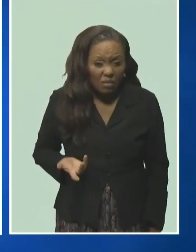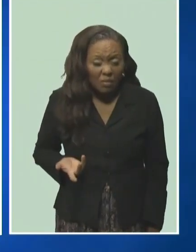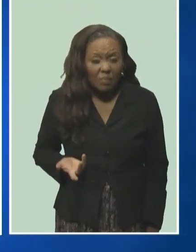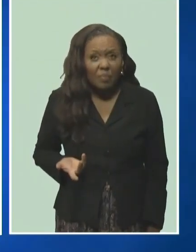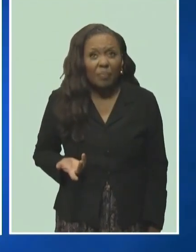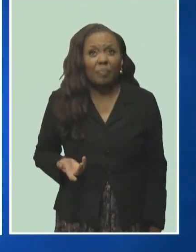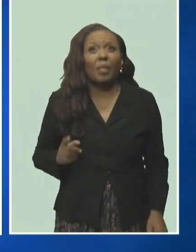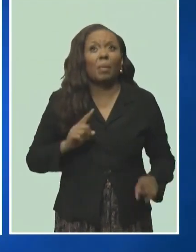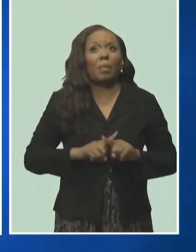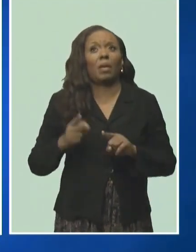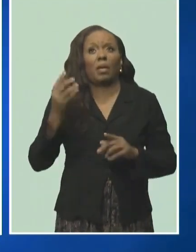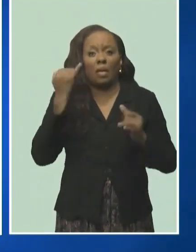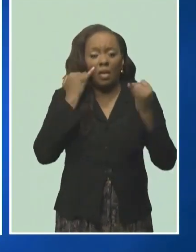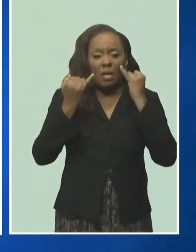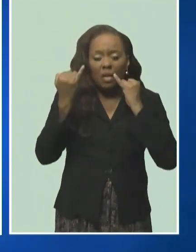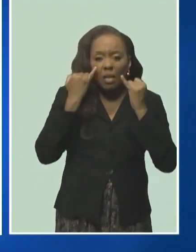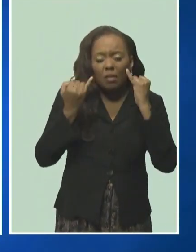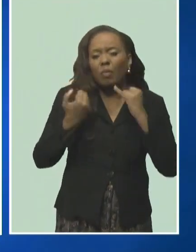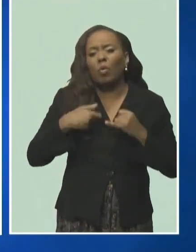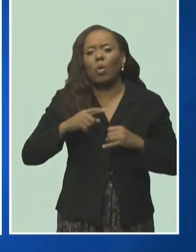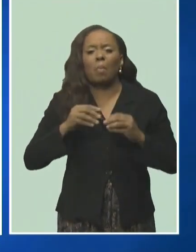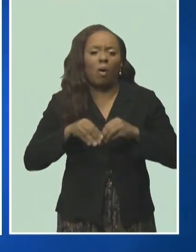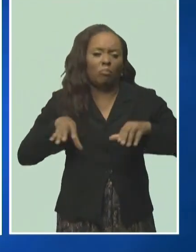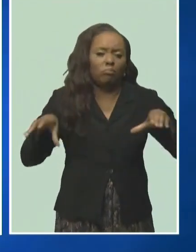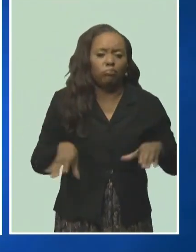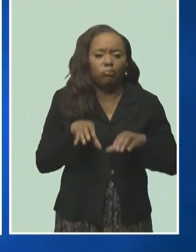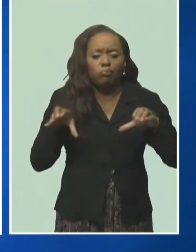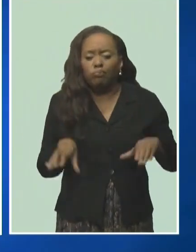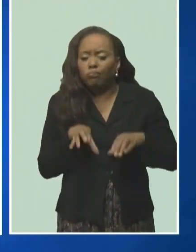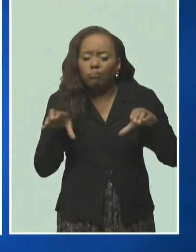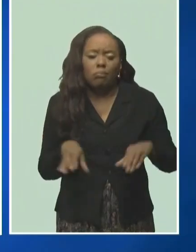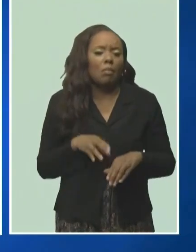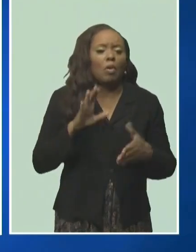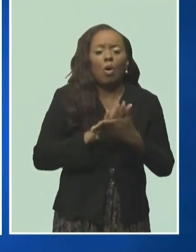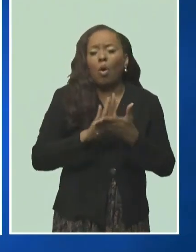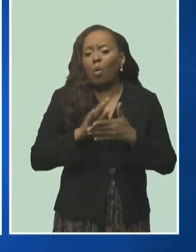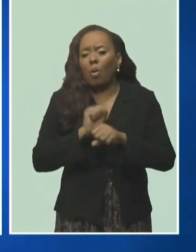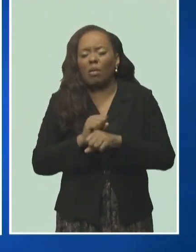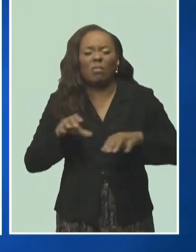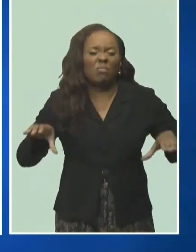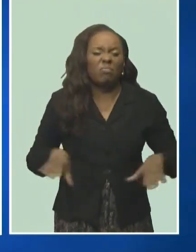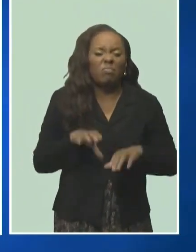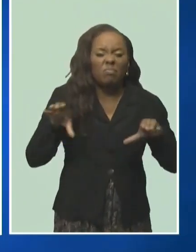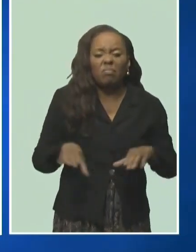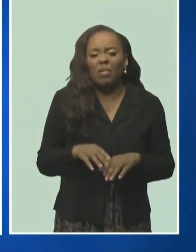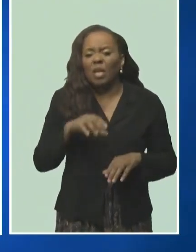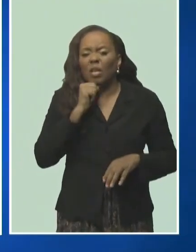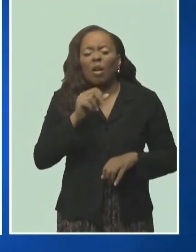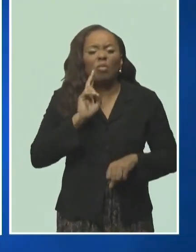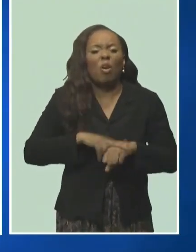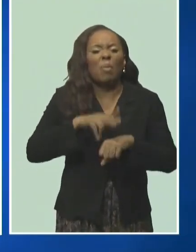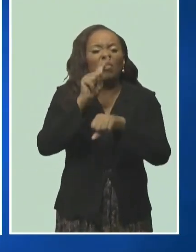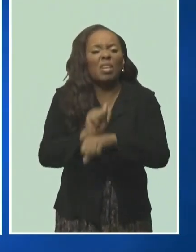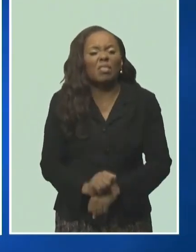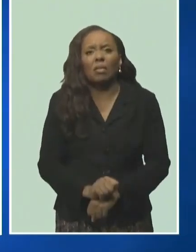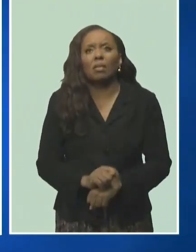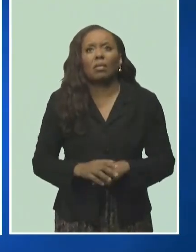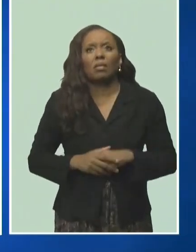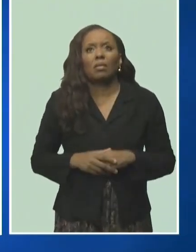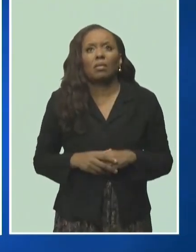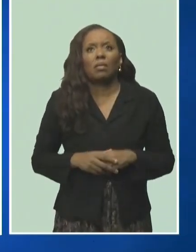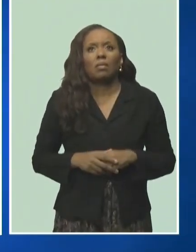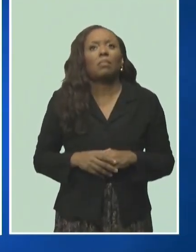more hands-on in schoolwork, I feel it will be more interesting and children will learn more, because sometimes students